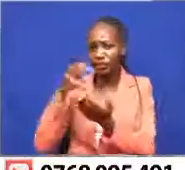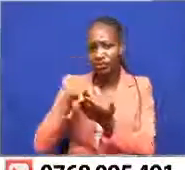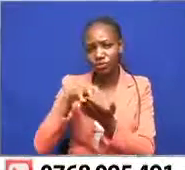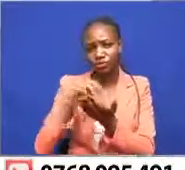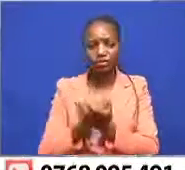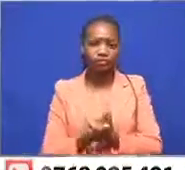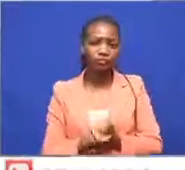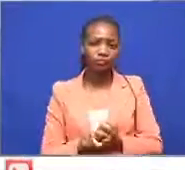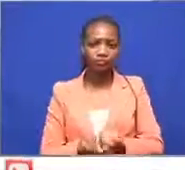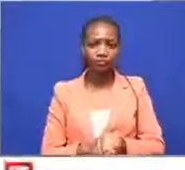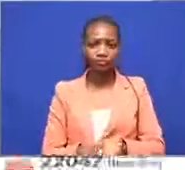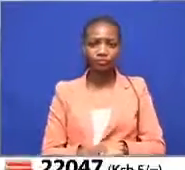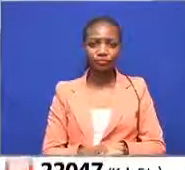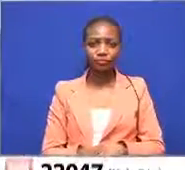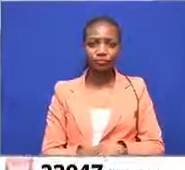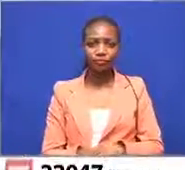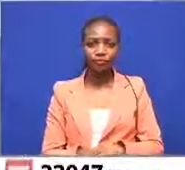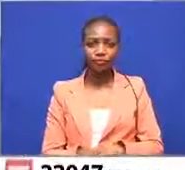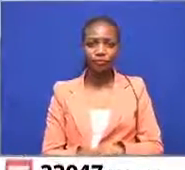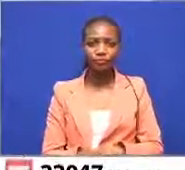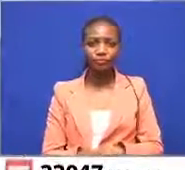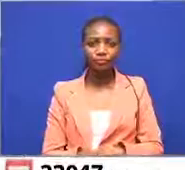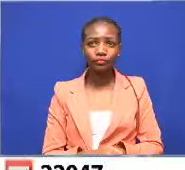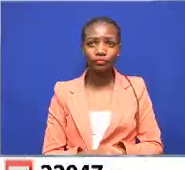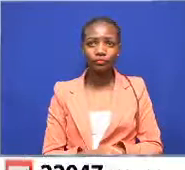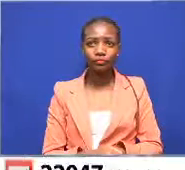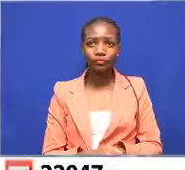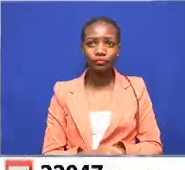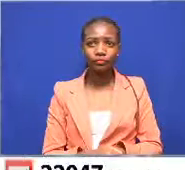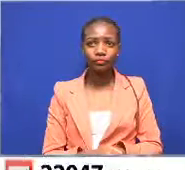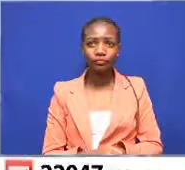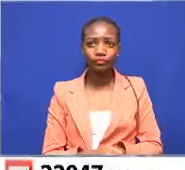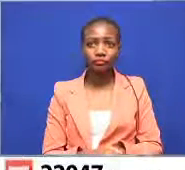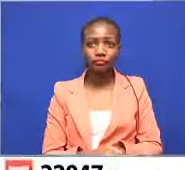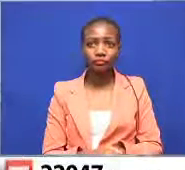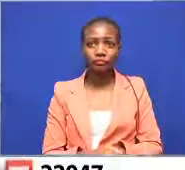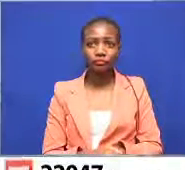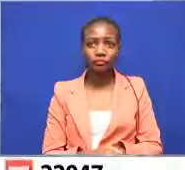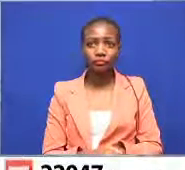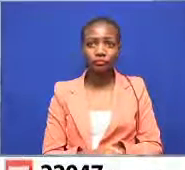fires. Eli Logova, TV 47 from Gikomba Market in Nairobi.